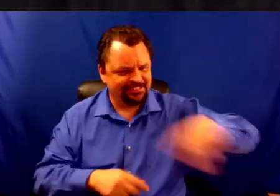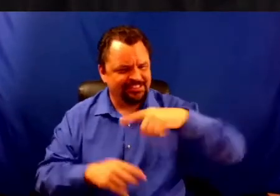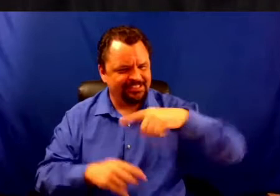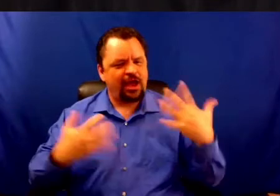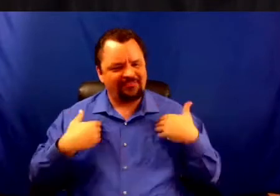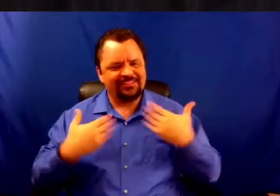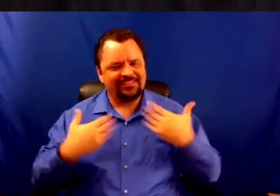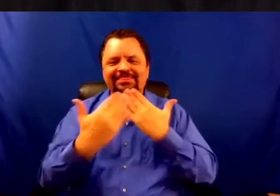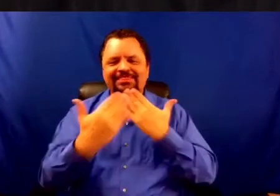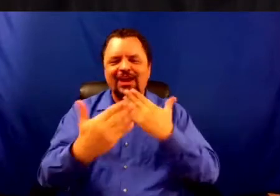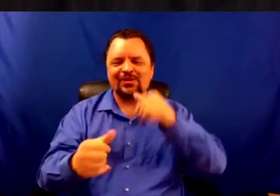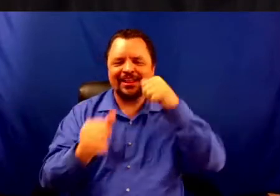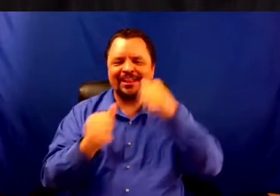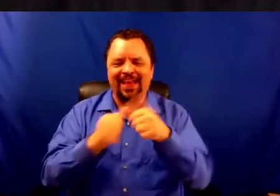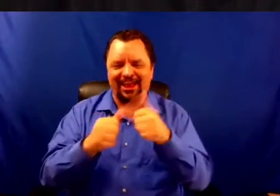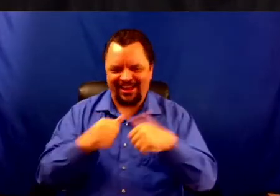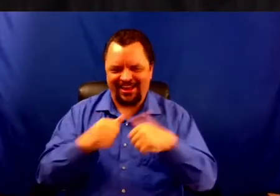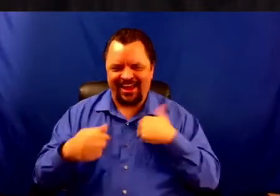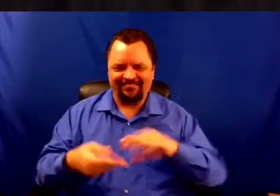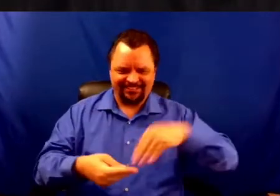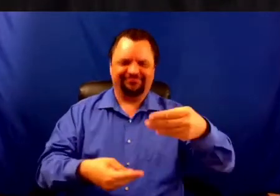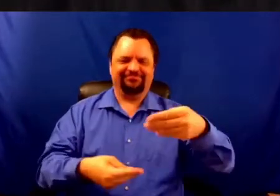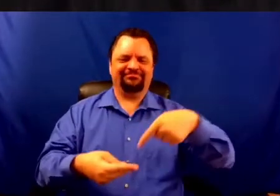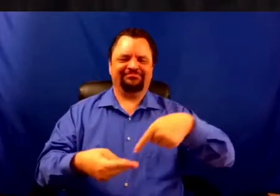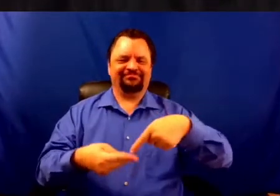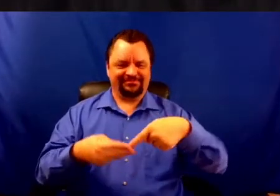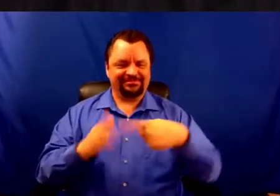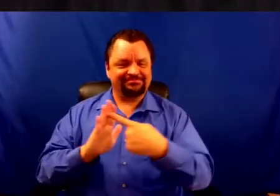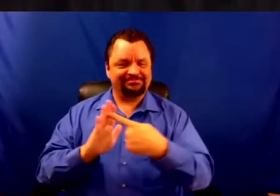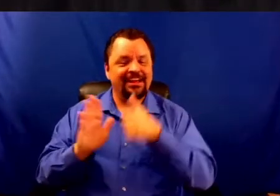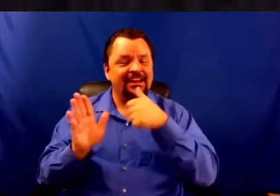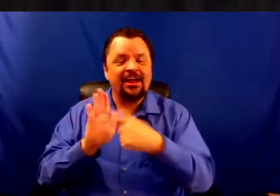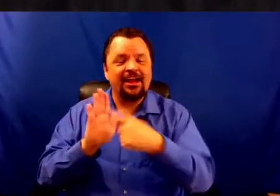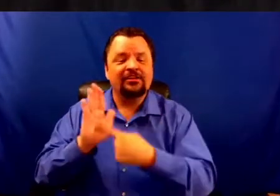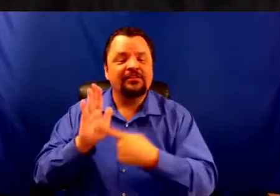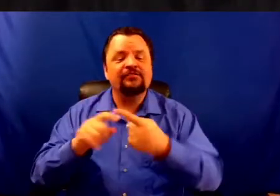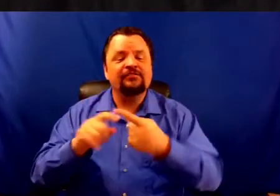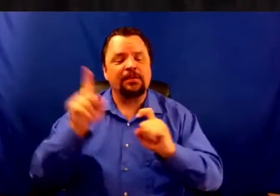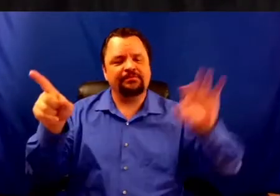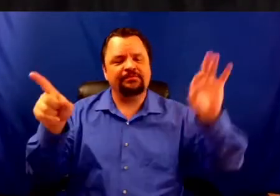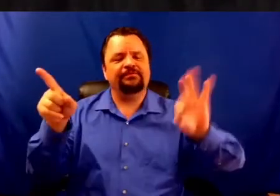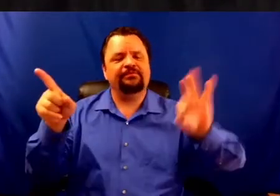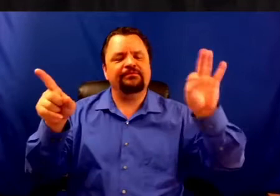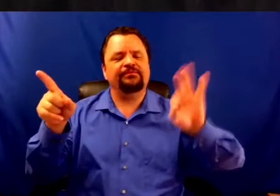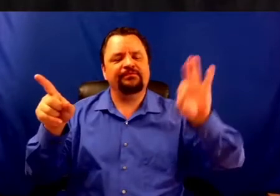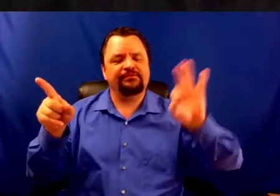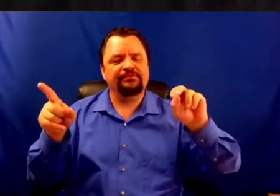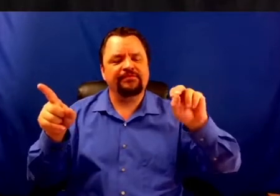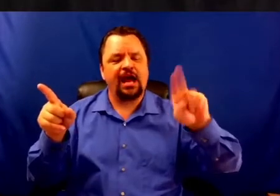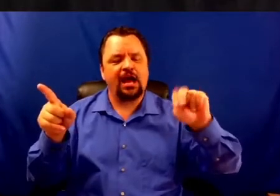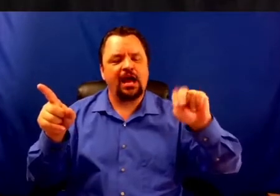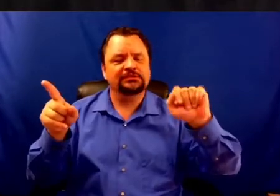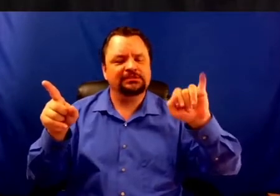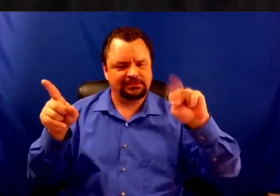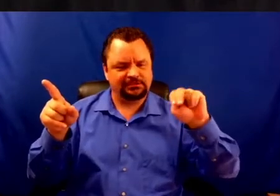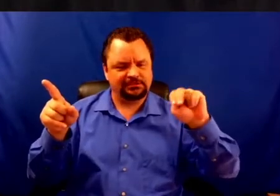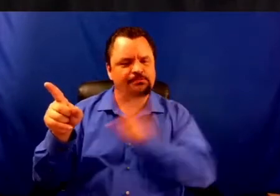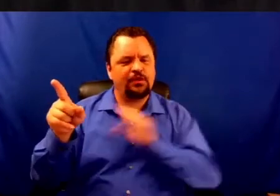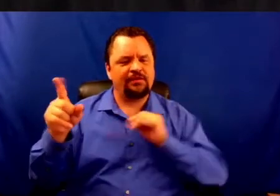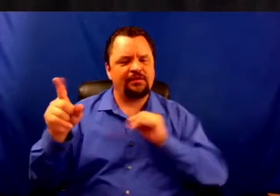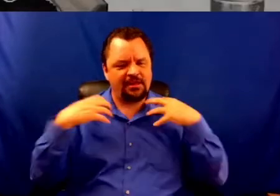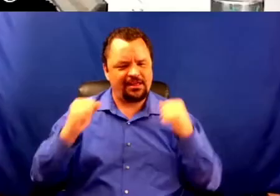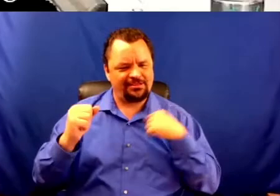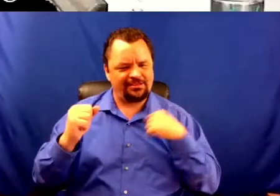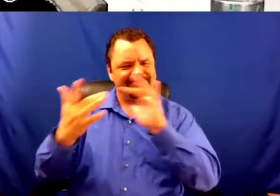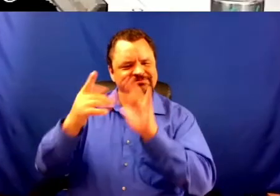you letter here. This is from City of Fountain. Dear Board of Health, I want to reach